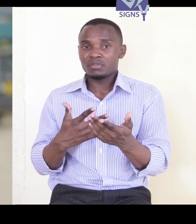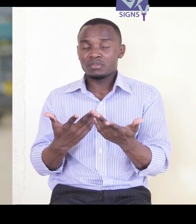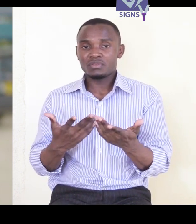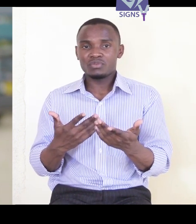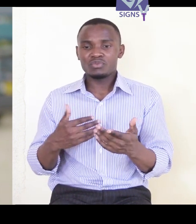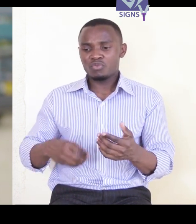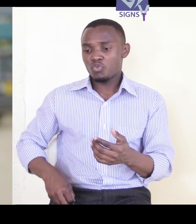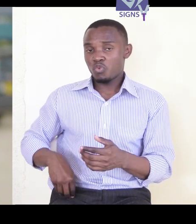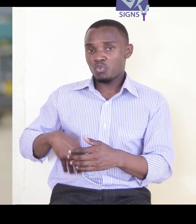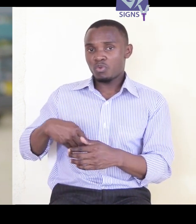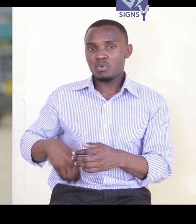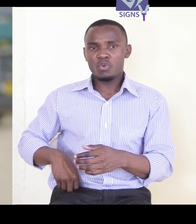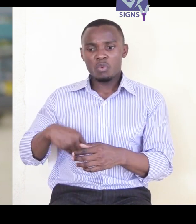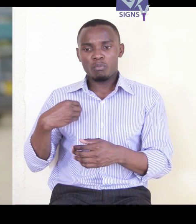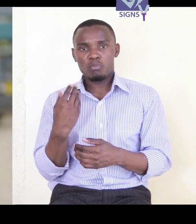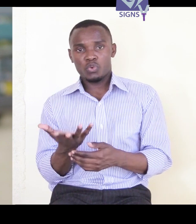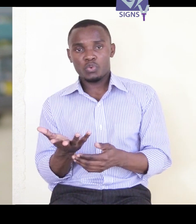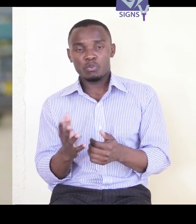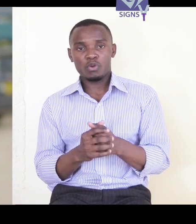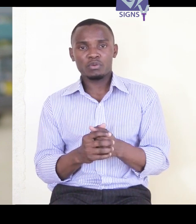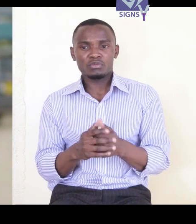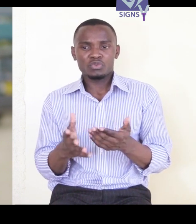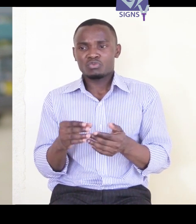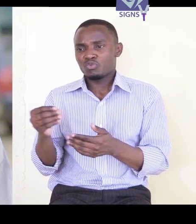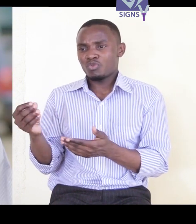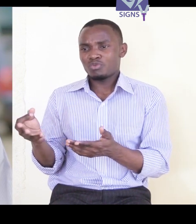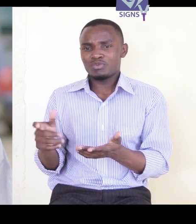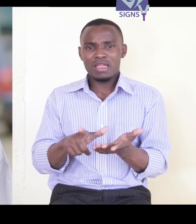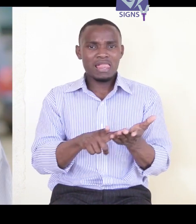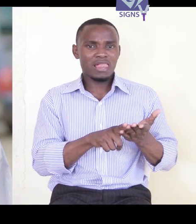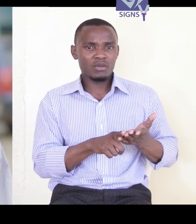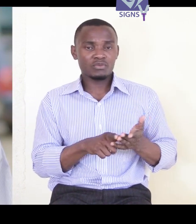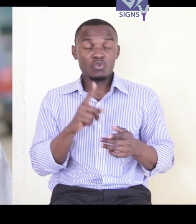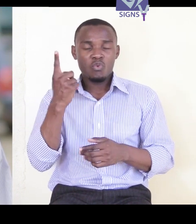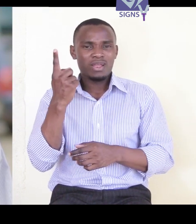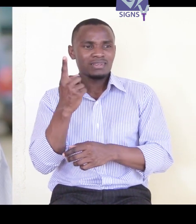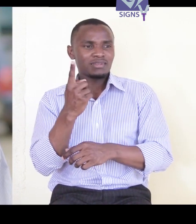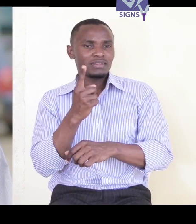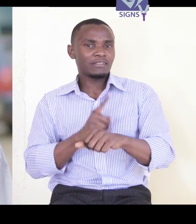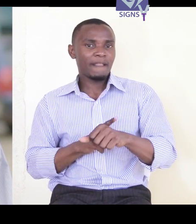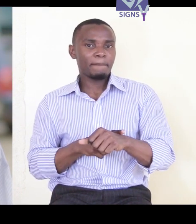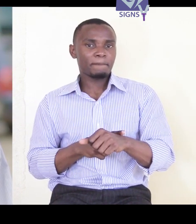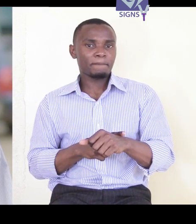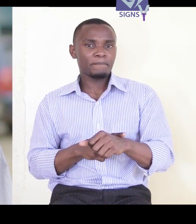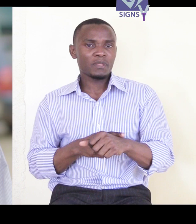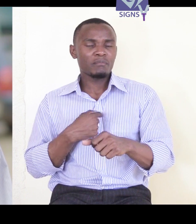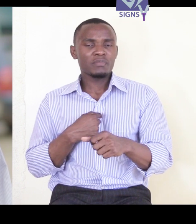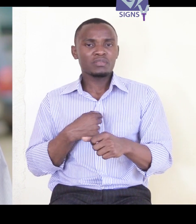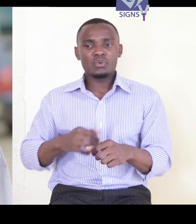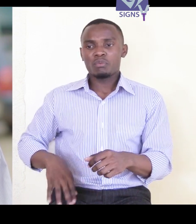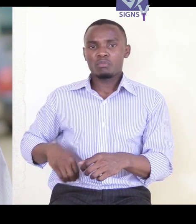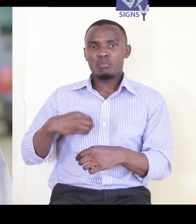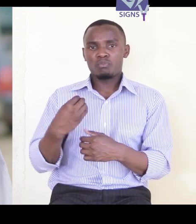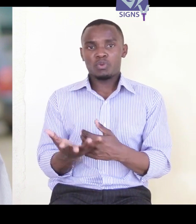can also go to Fuliza and get some coins and you continue with the life. One time I was very broke and I have a